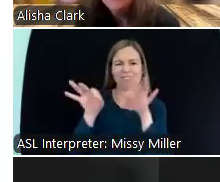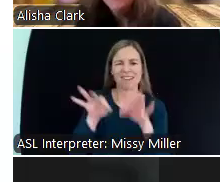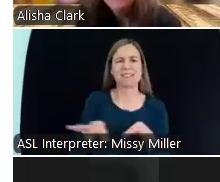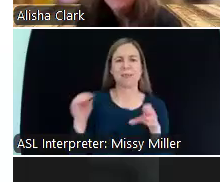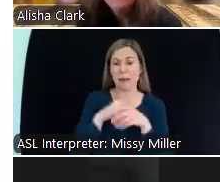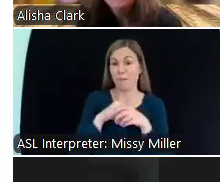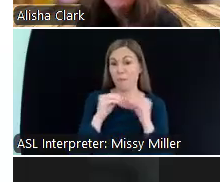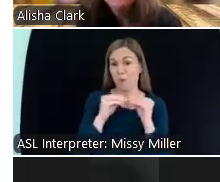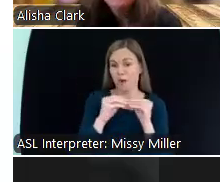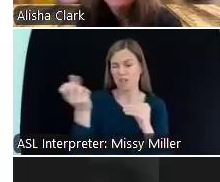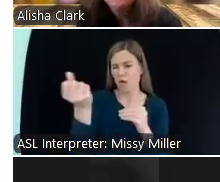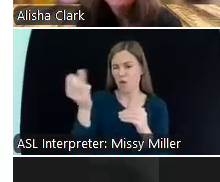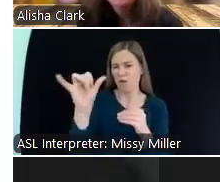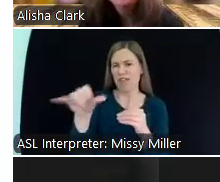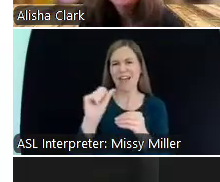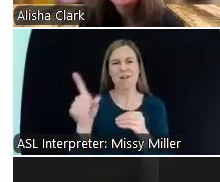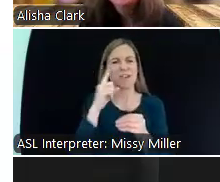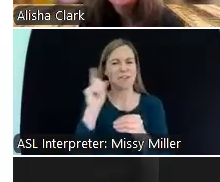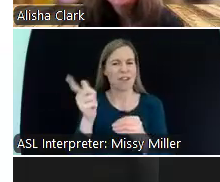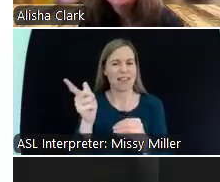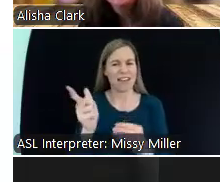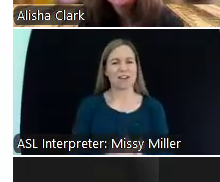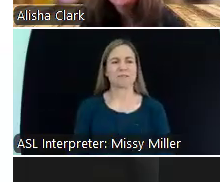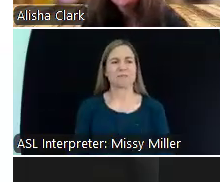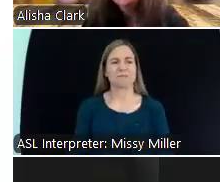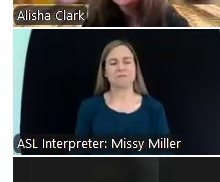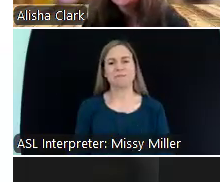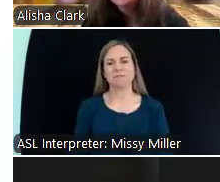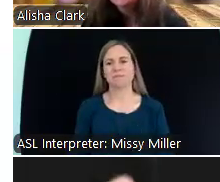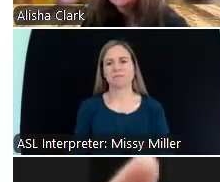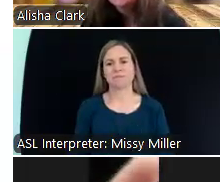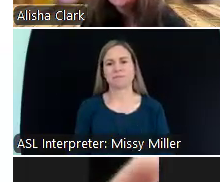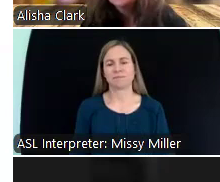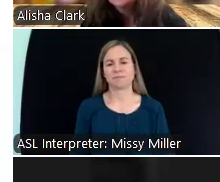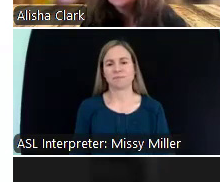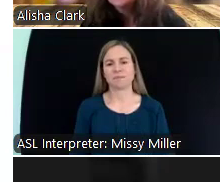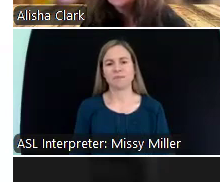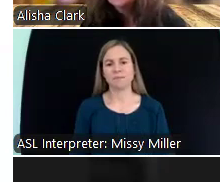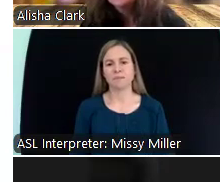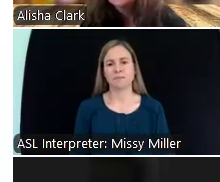Sure.